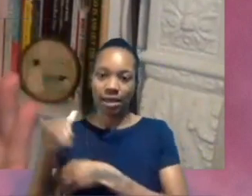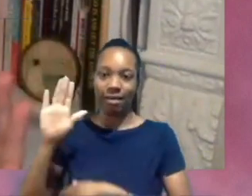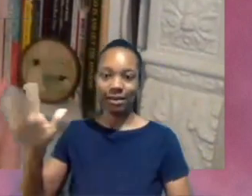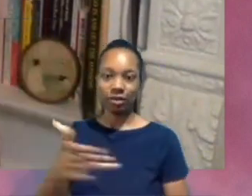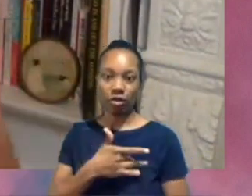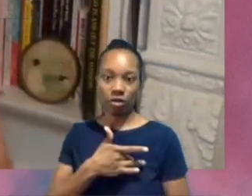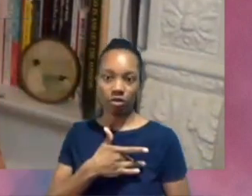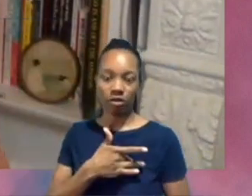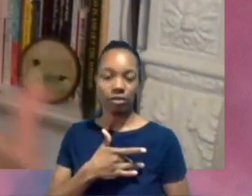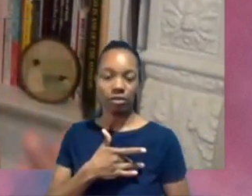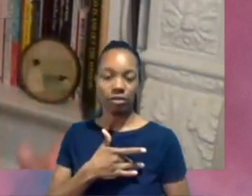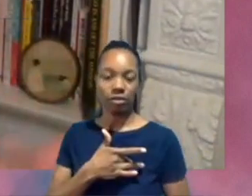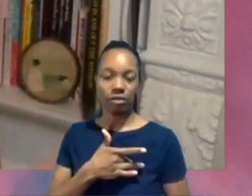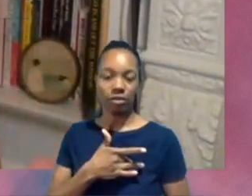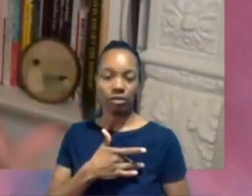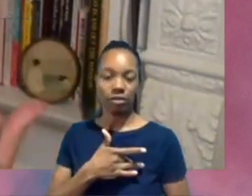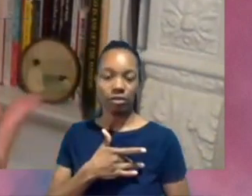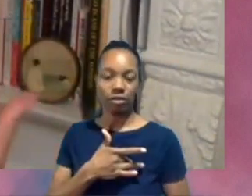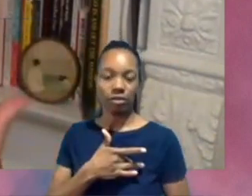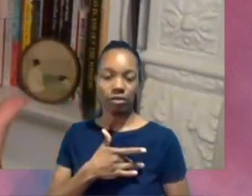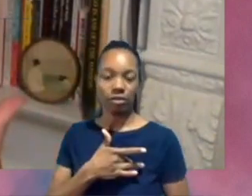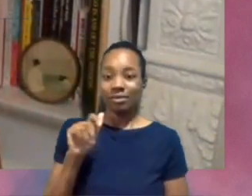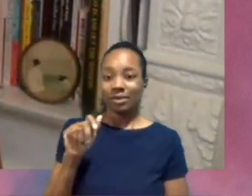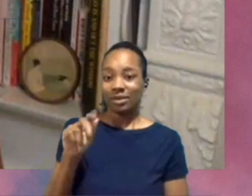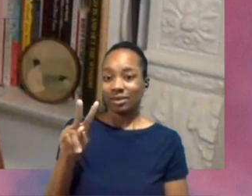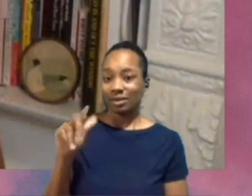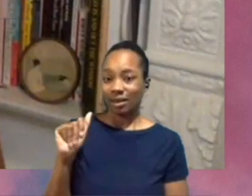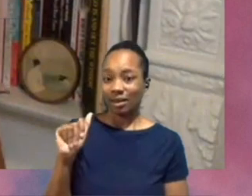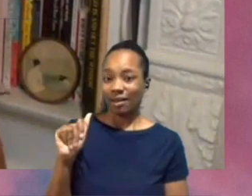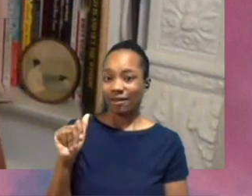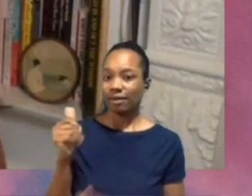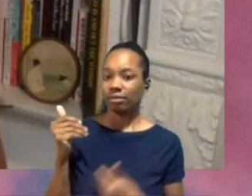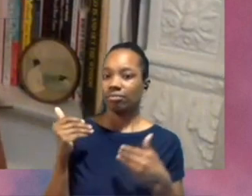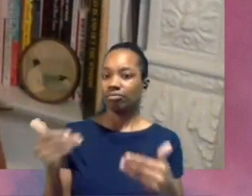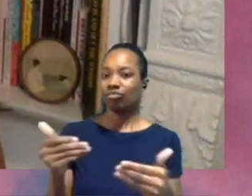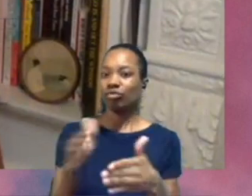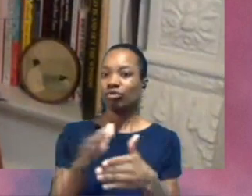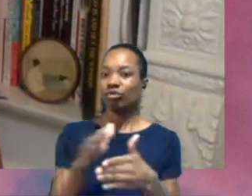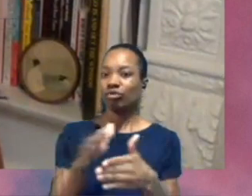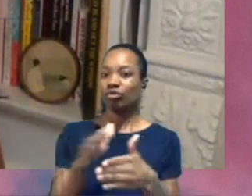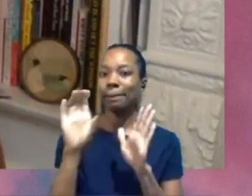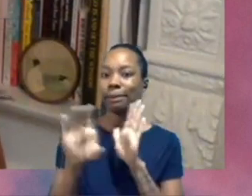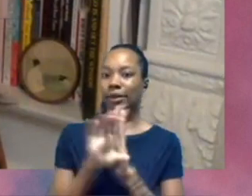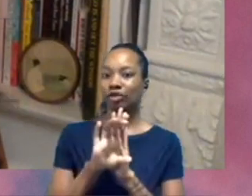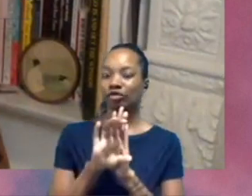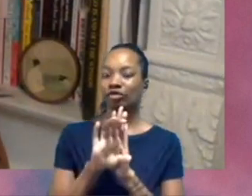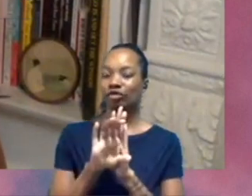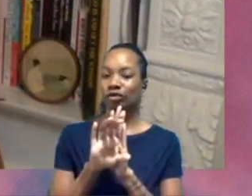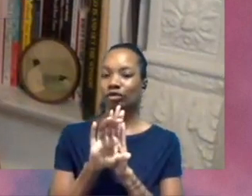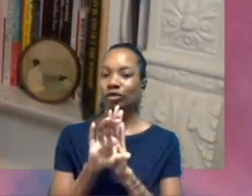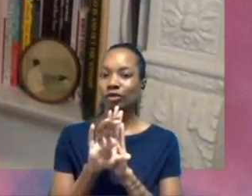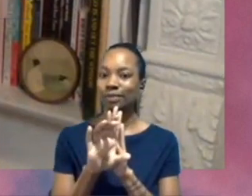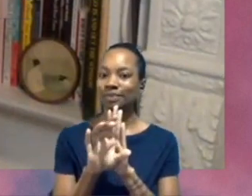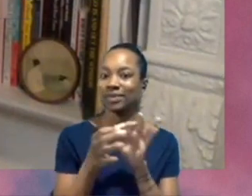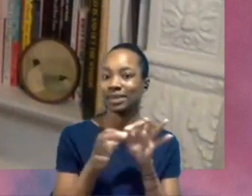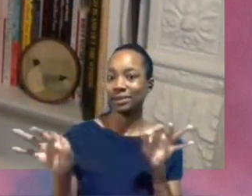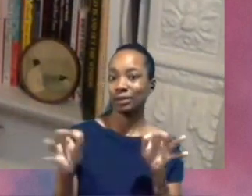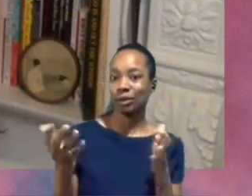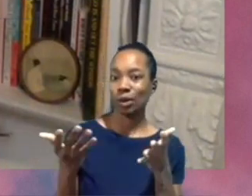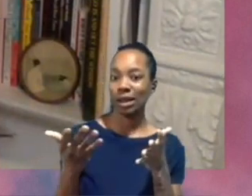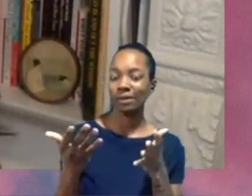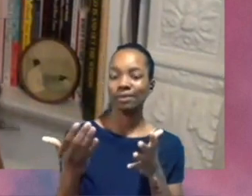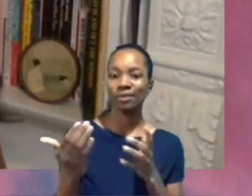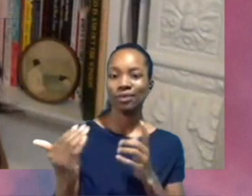picture with the world and did so with the caption, "This is a reminder that